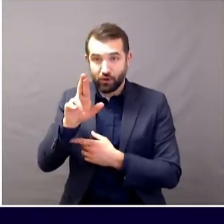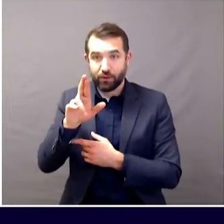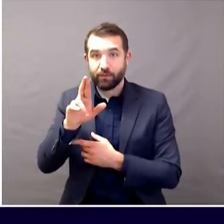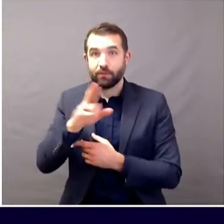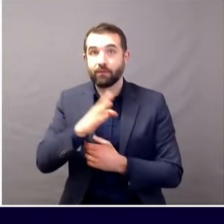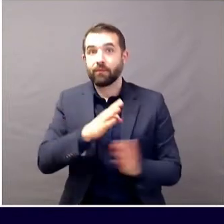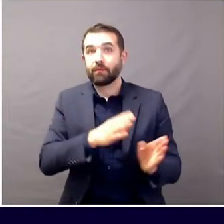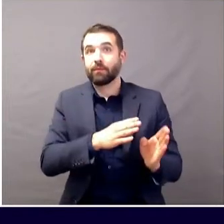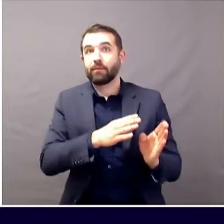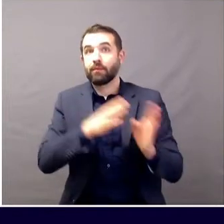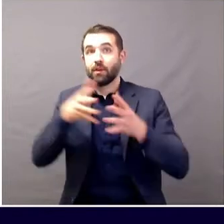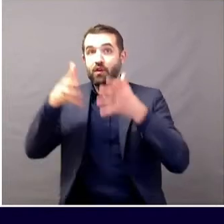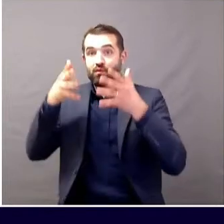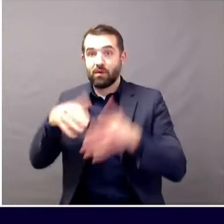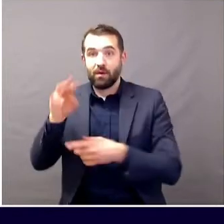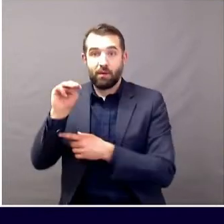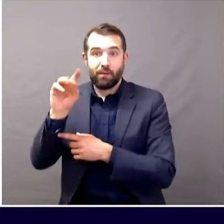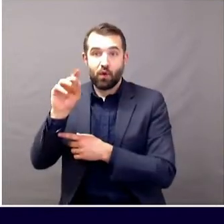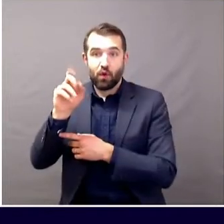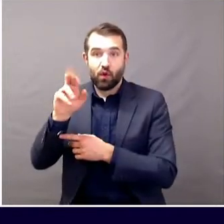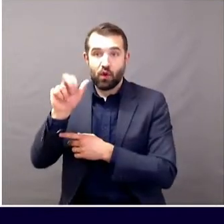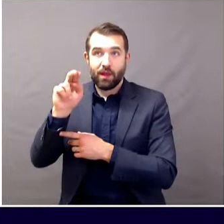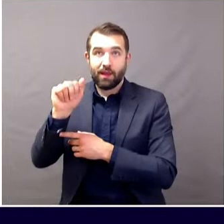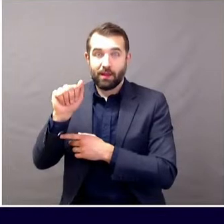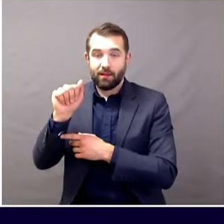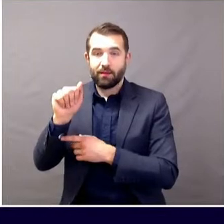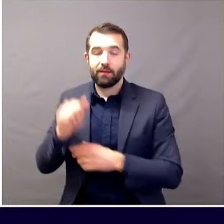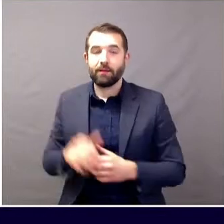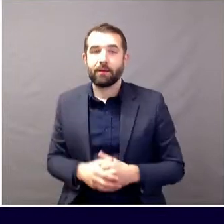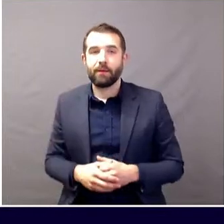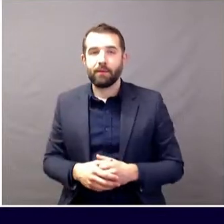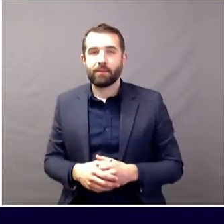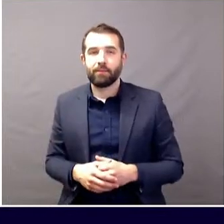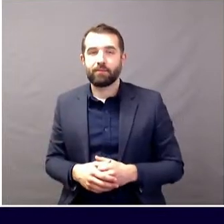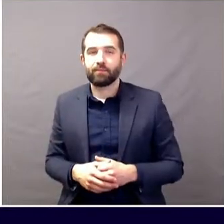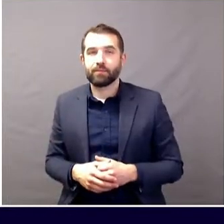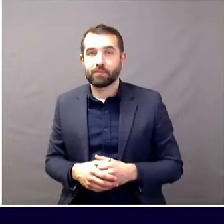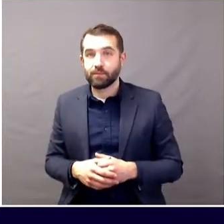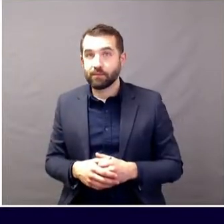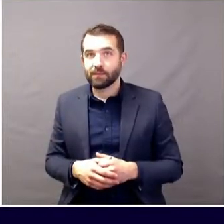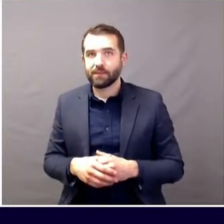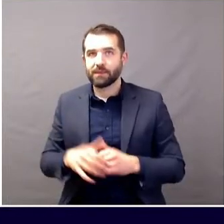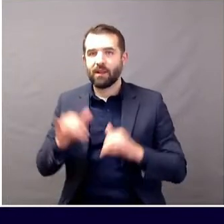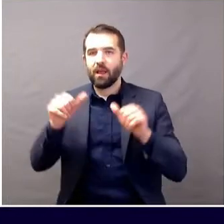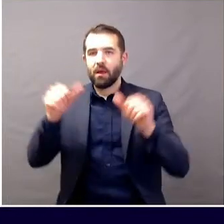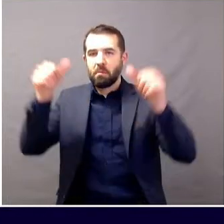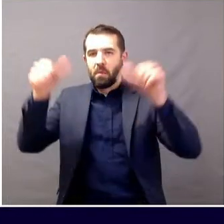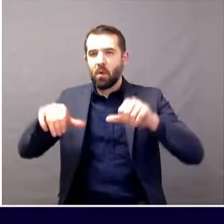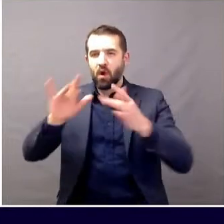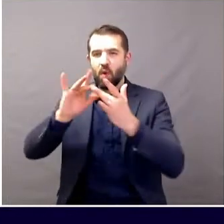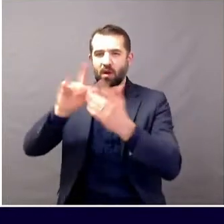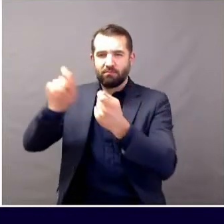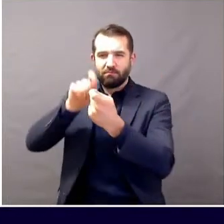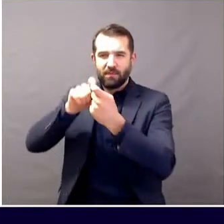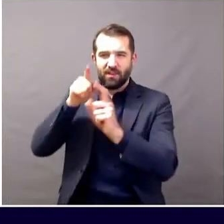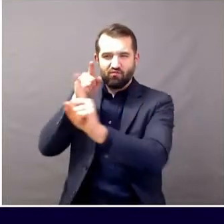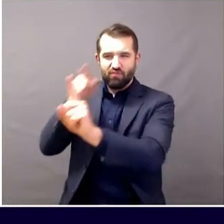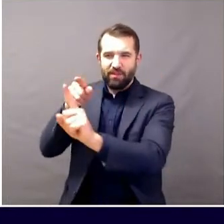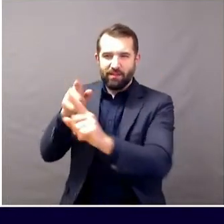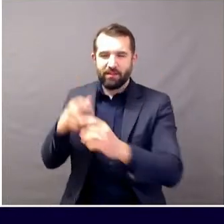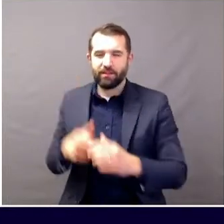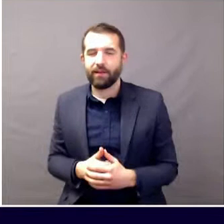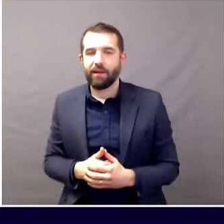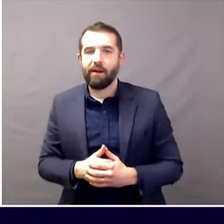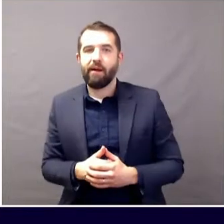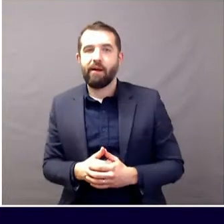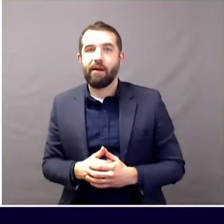Those vaccines are going to different and respective places. We posted the allocation on our website last week as well, but